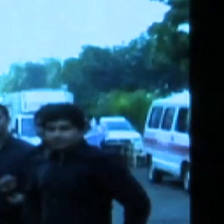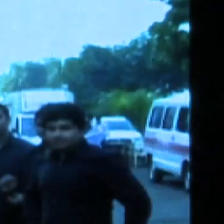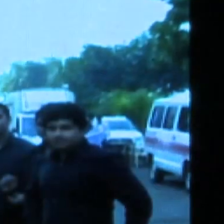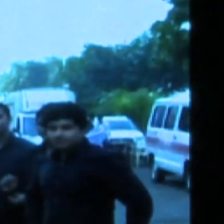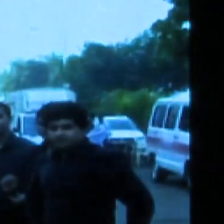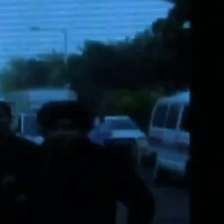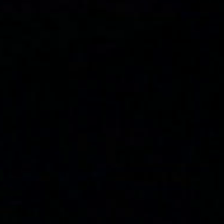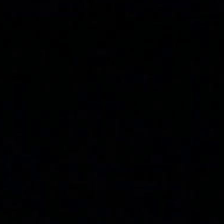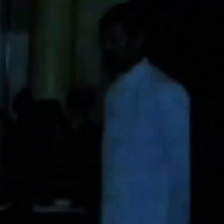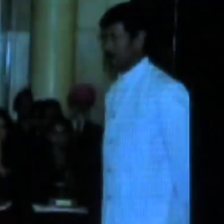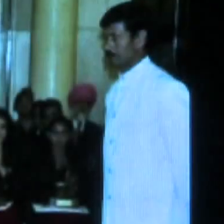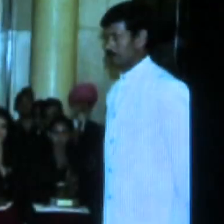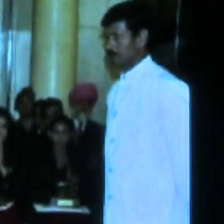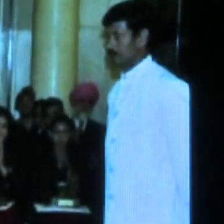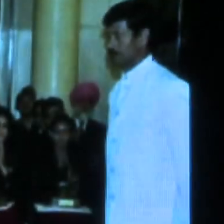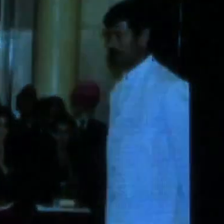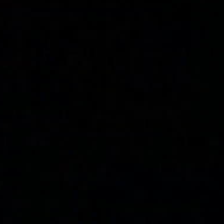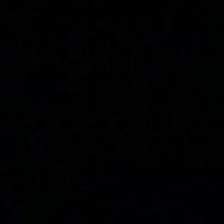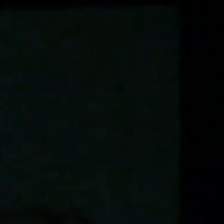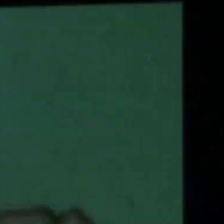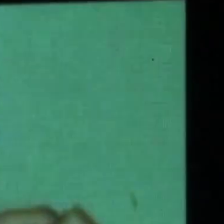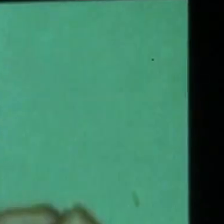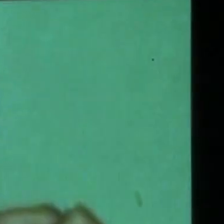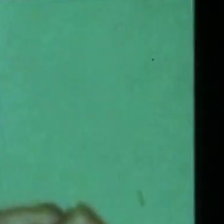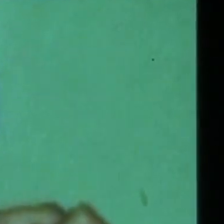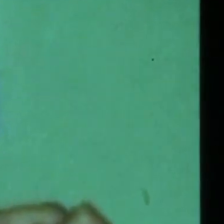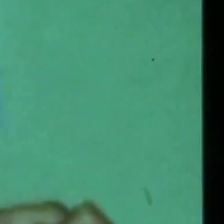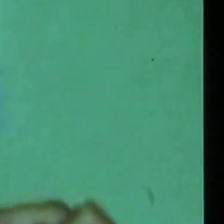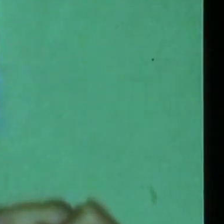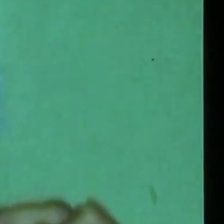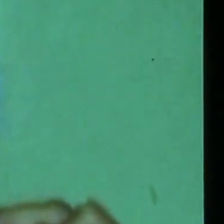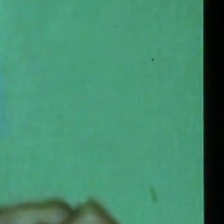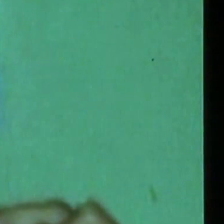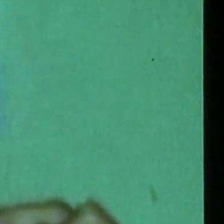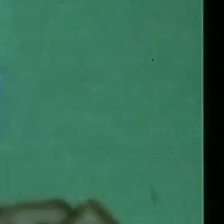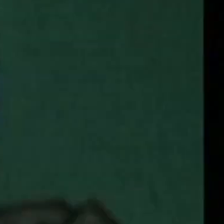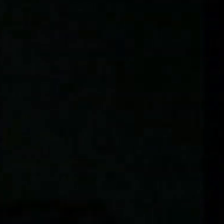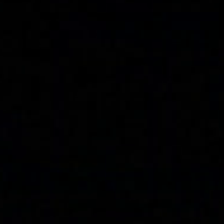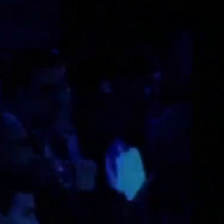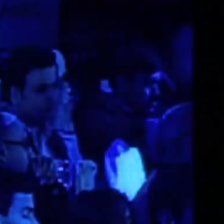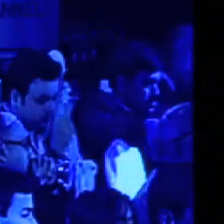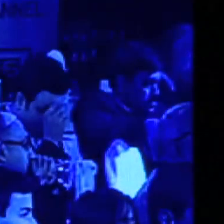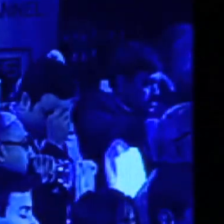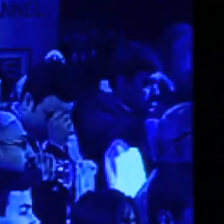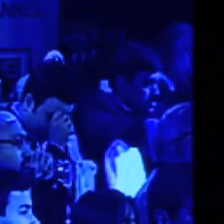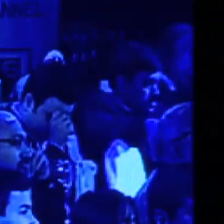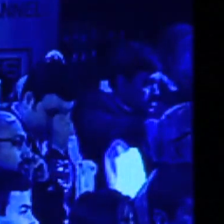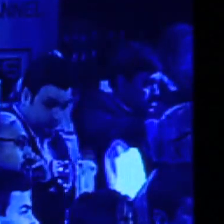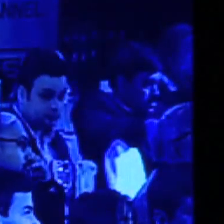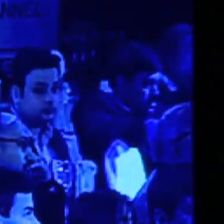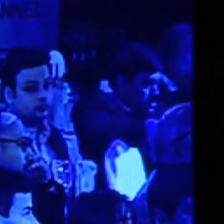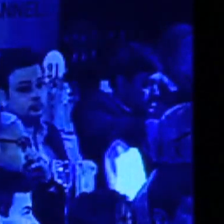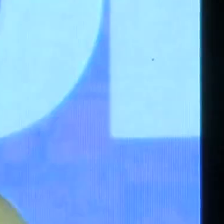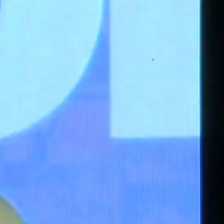and courage. 2006 was the first time when I went and I participated in the national meet. I